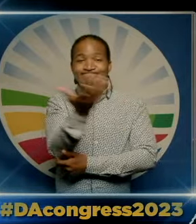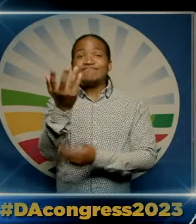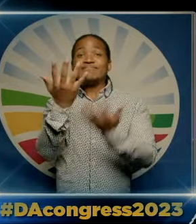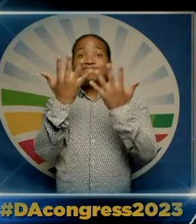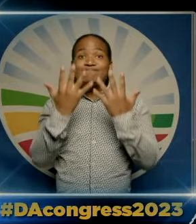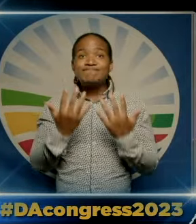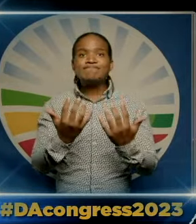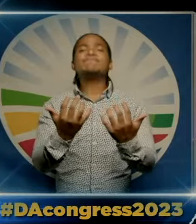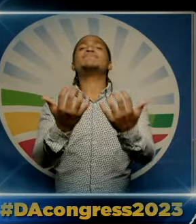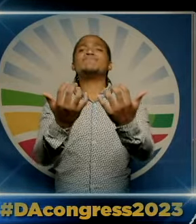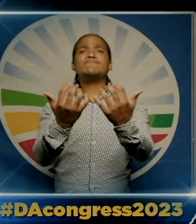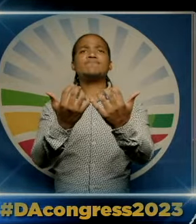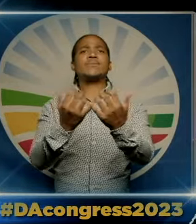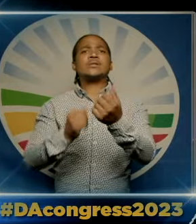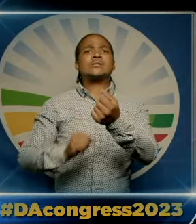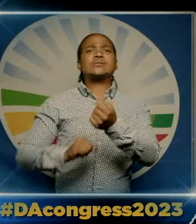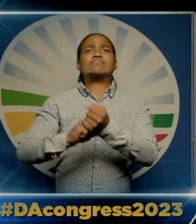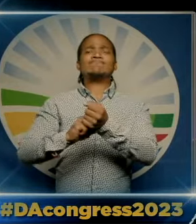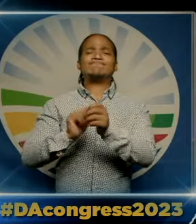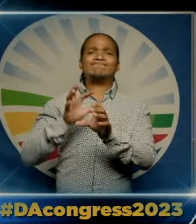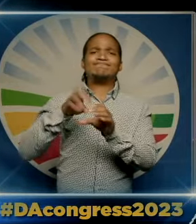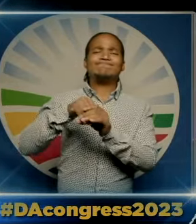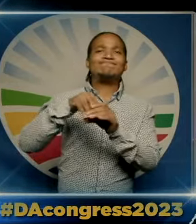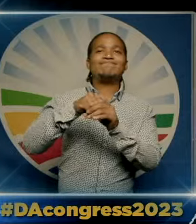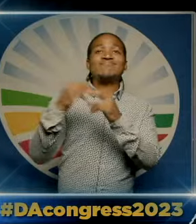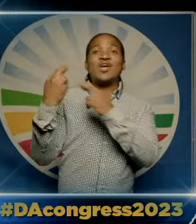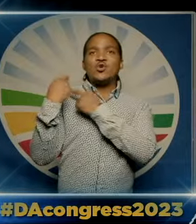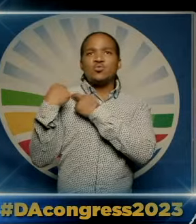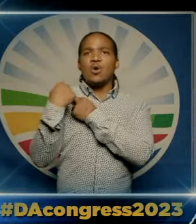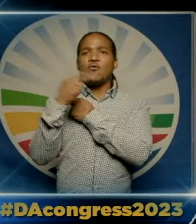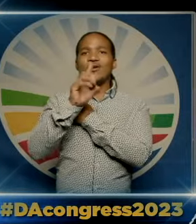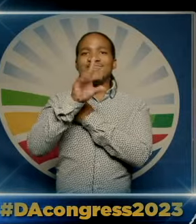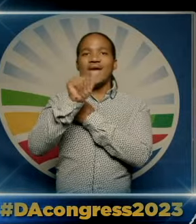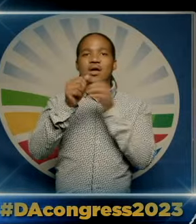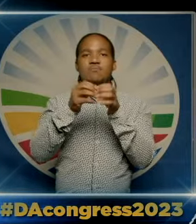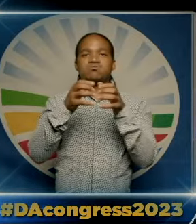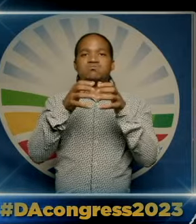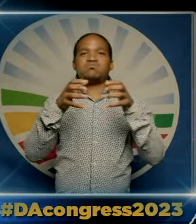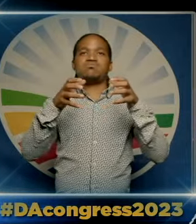that contributes and is responsible for the growth of our party.